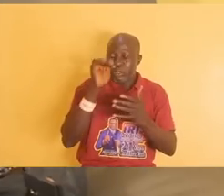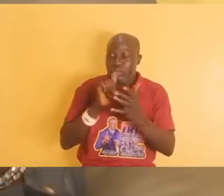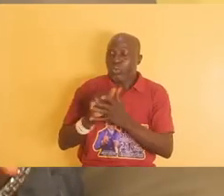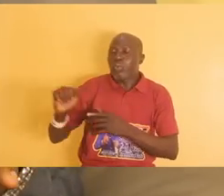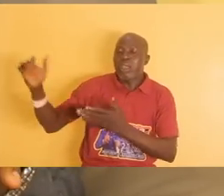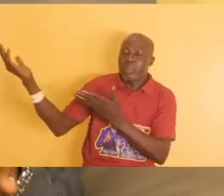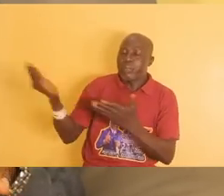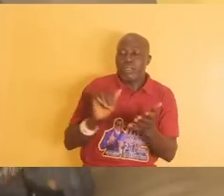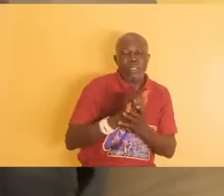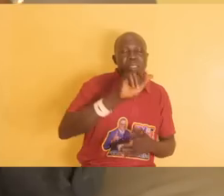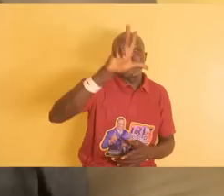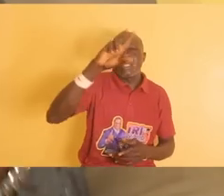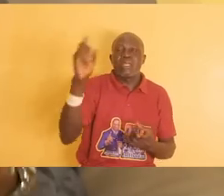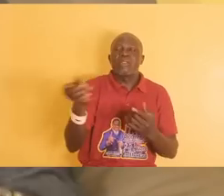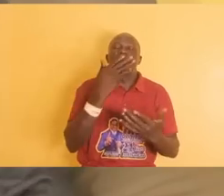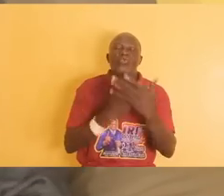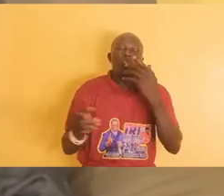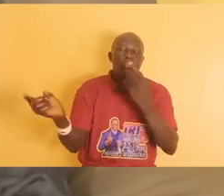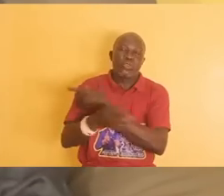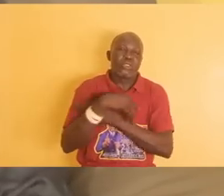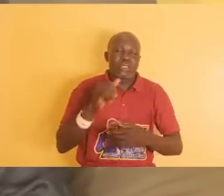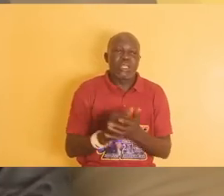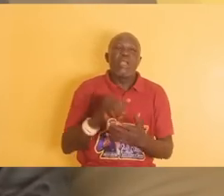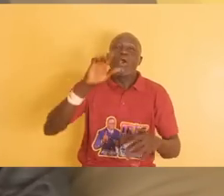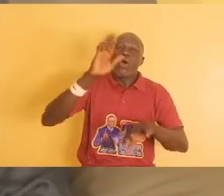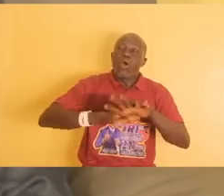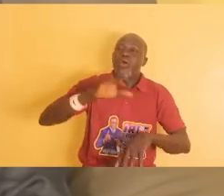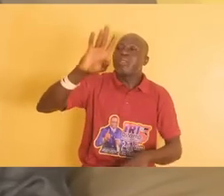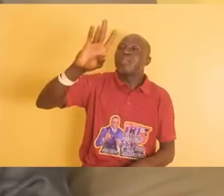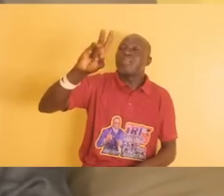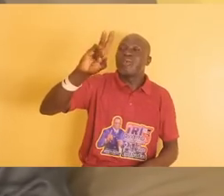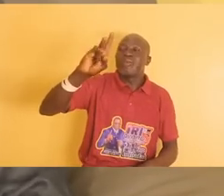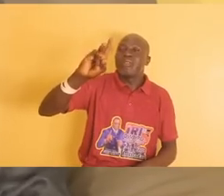I'm connected. That's why we set aside this 30 days with you because on the 17th,